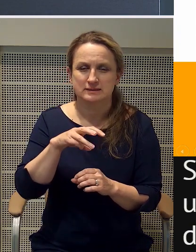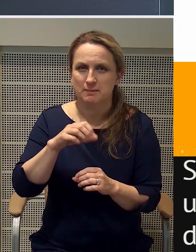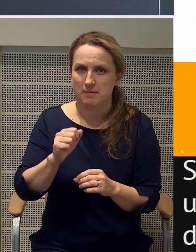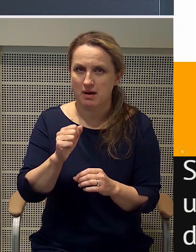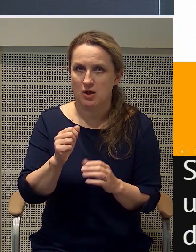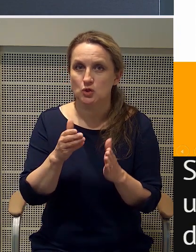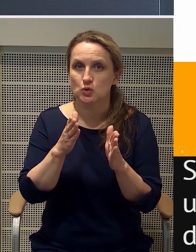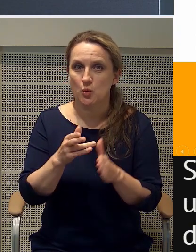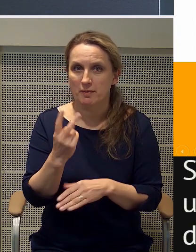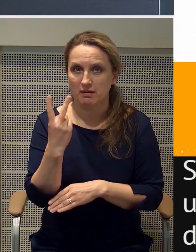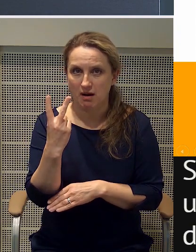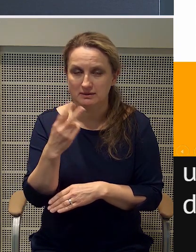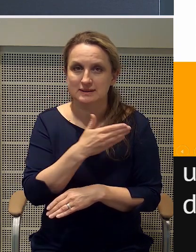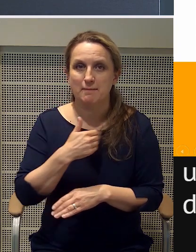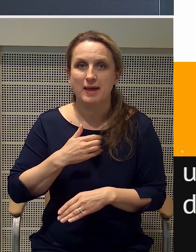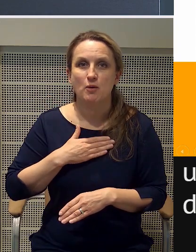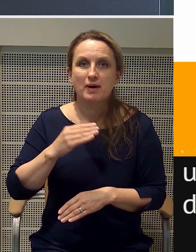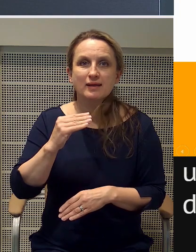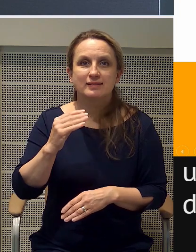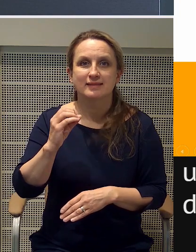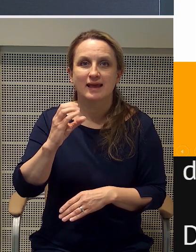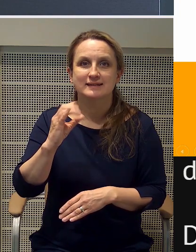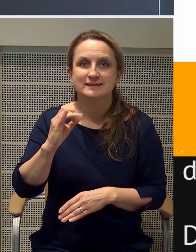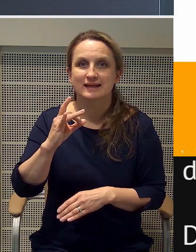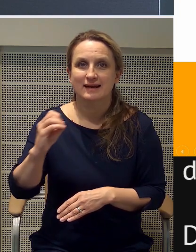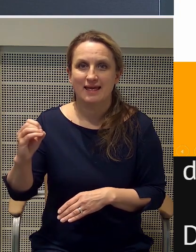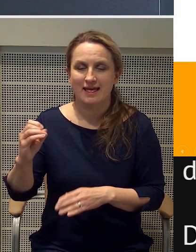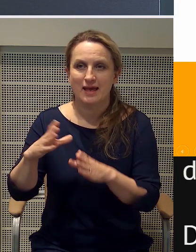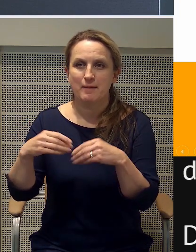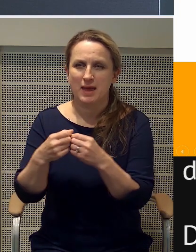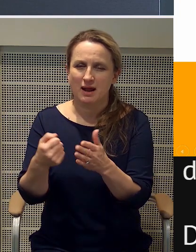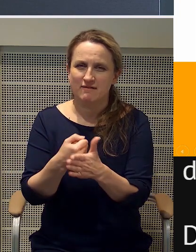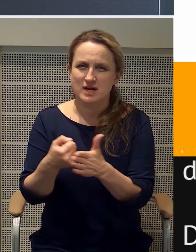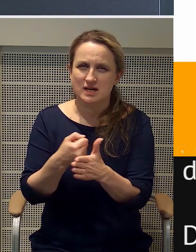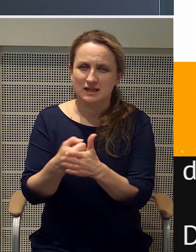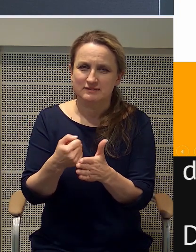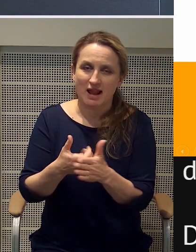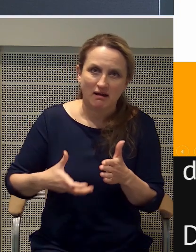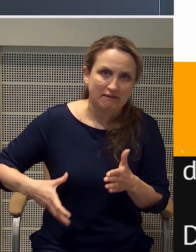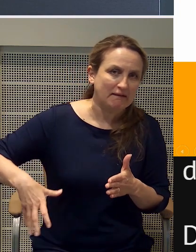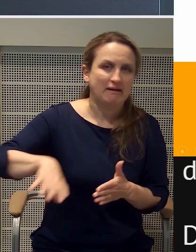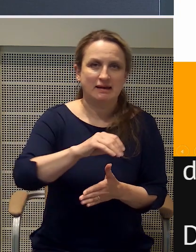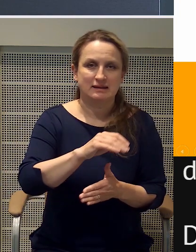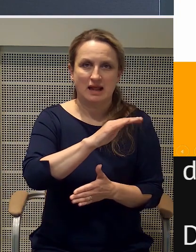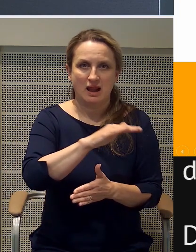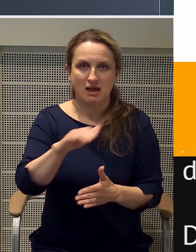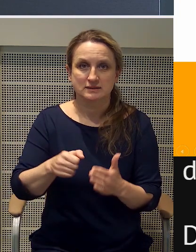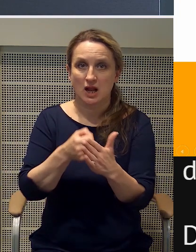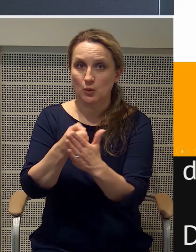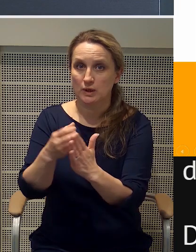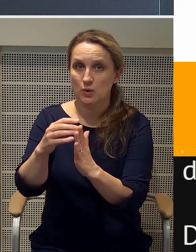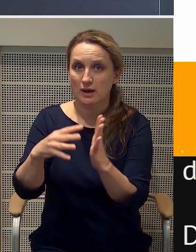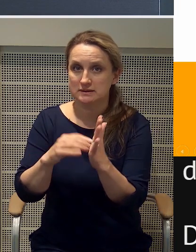their treatment. Then we have the case of Desiree with SMA type 2.